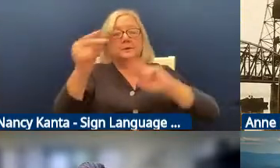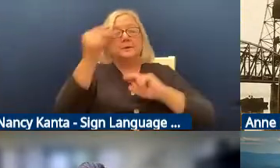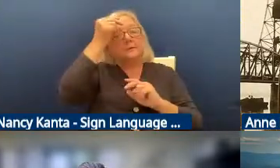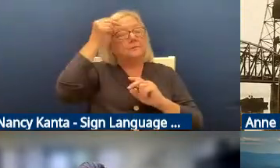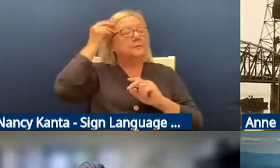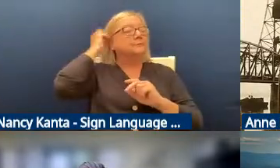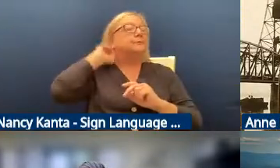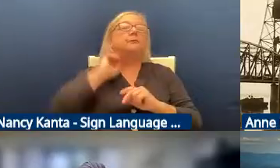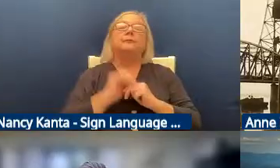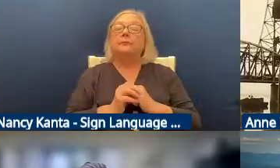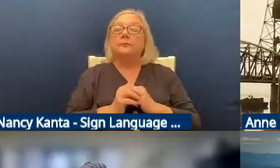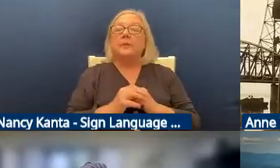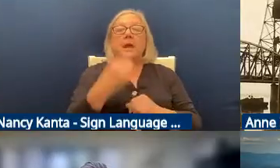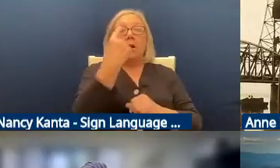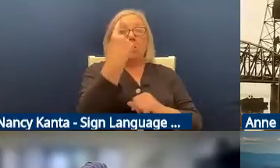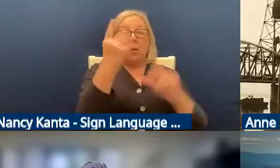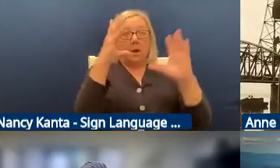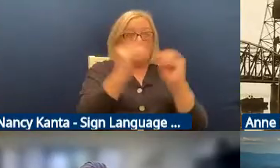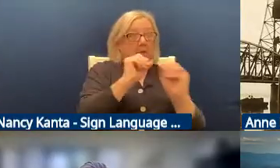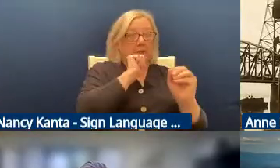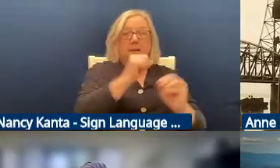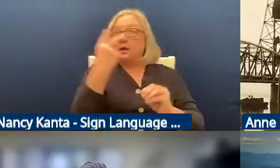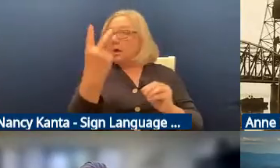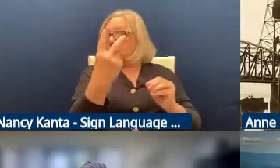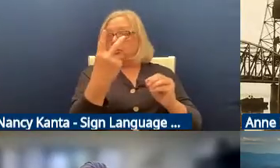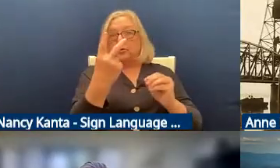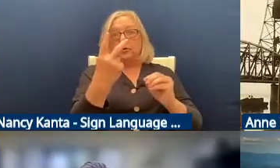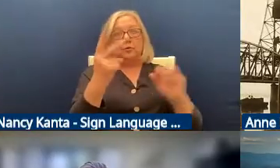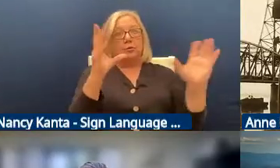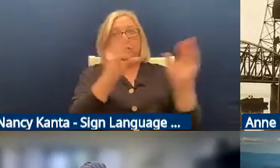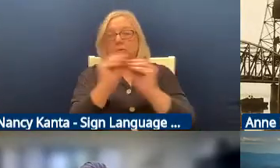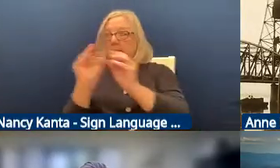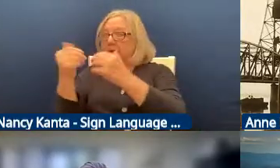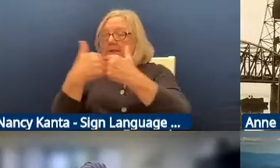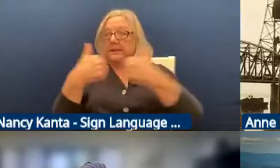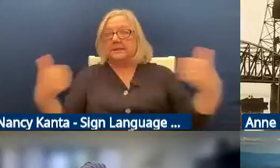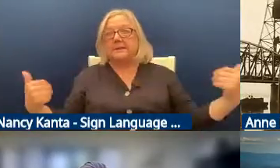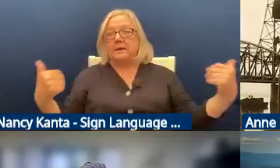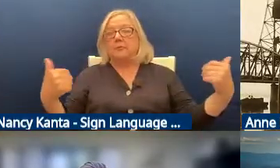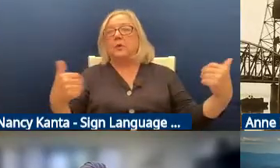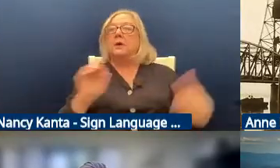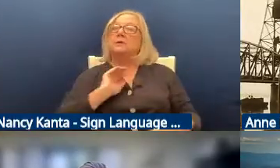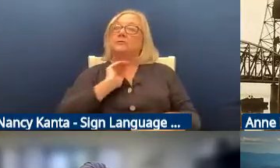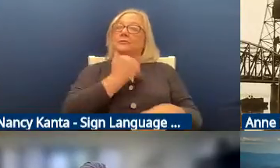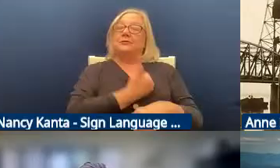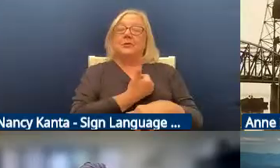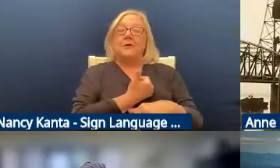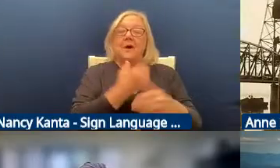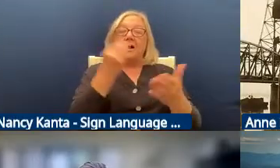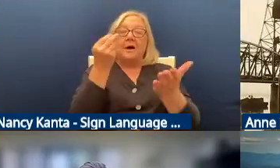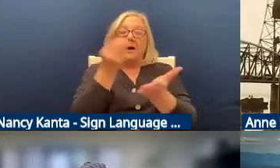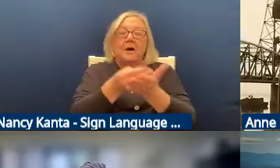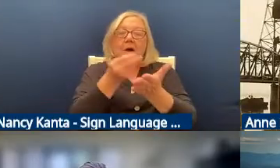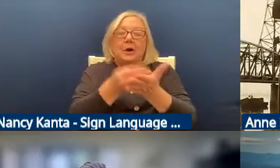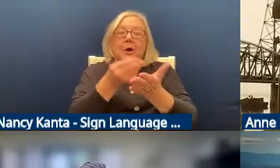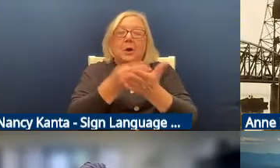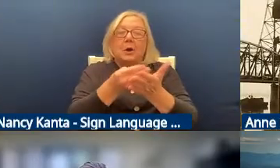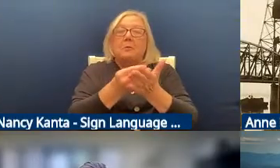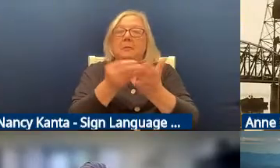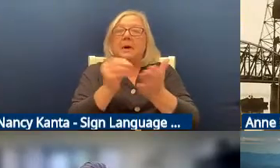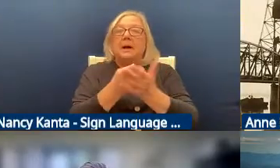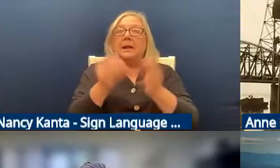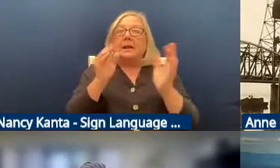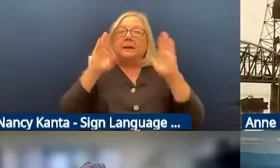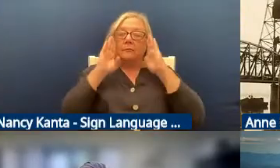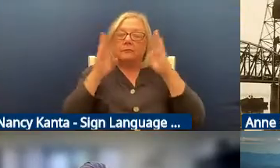meeting instead of two separate, it's really leveraged our resources in an efficient manner without losing